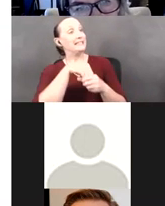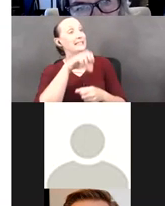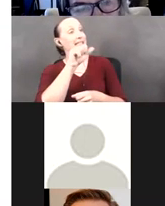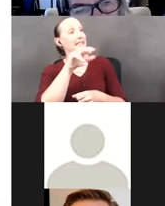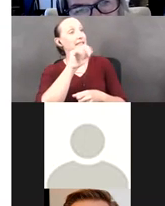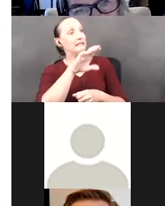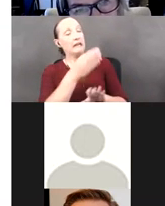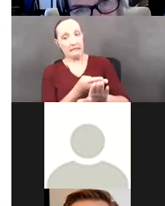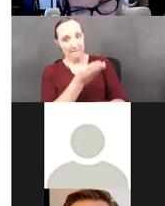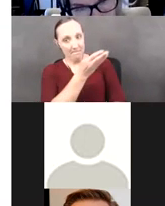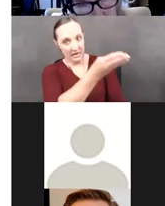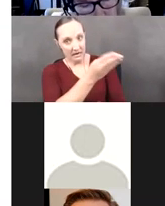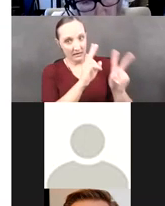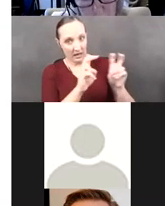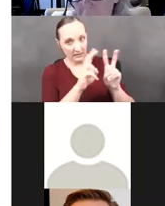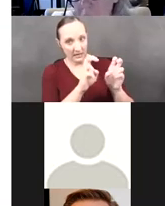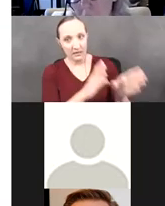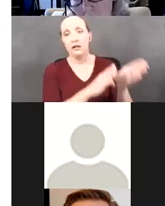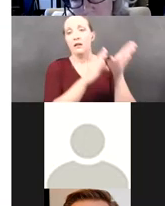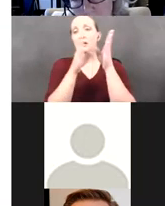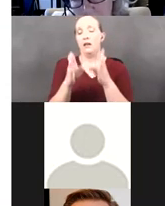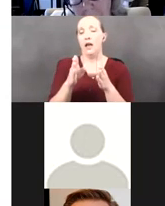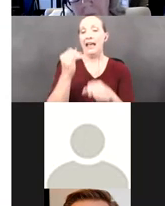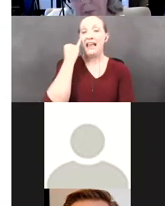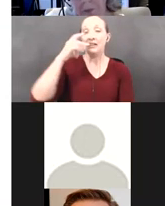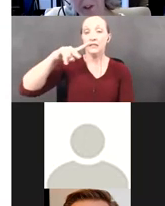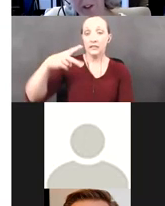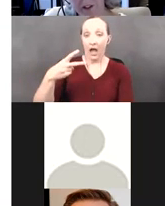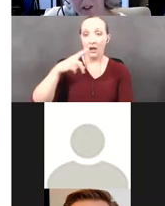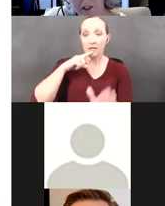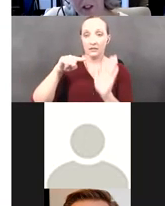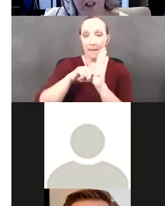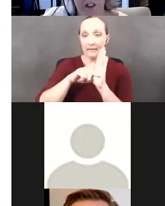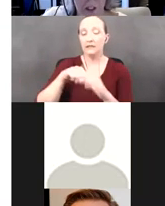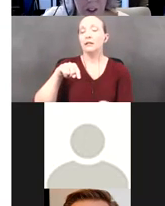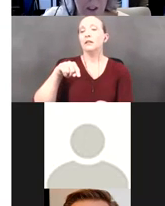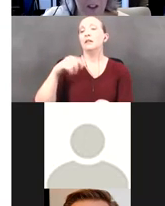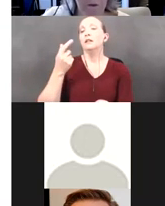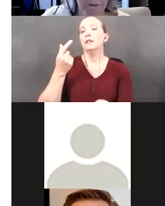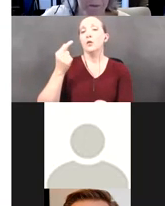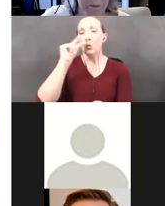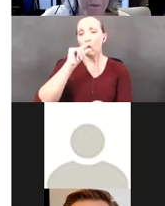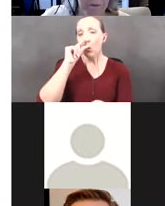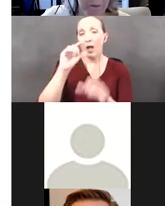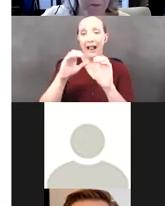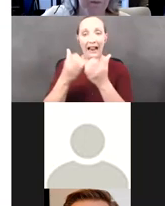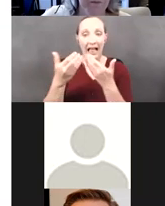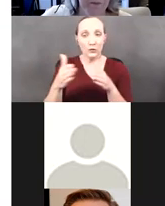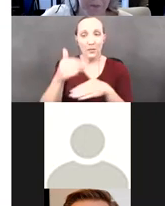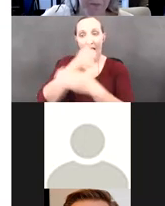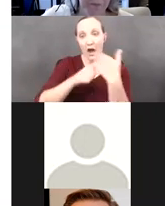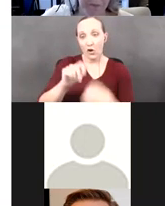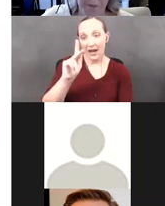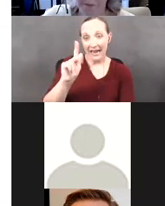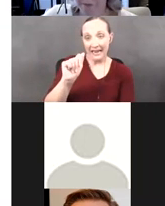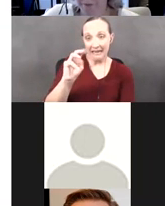Great Minds submitted Insync, there. el And if trabajo your se puede child entregar a had través de an allí. assignment Si su hijo on tuvo Google una Classroom to tarea complete with en Google Kami, Classroom para they